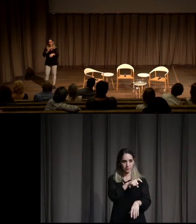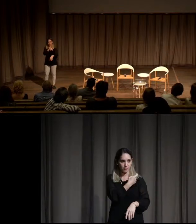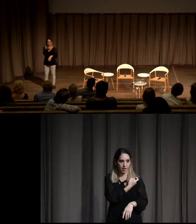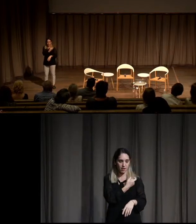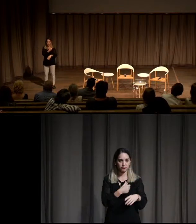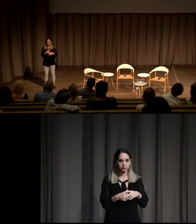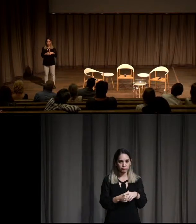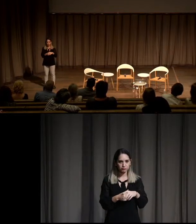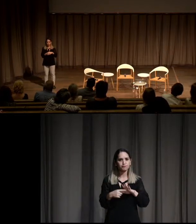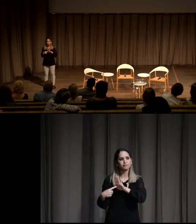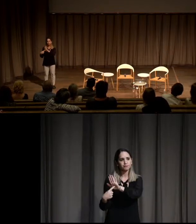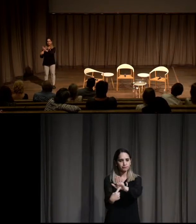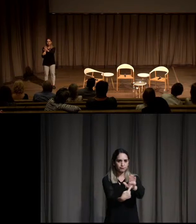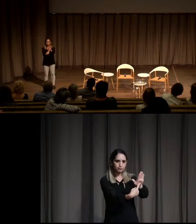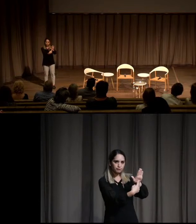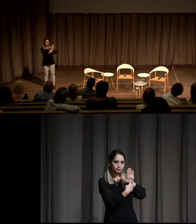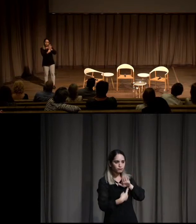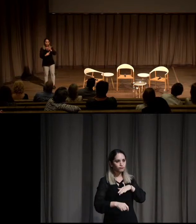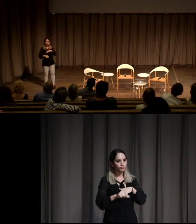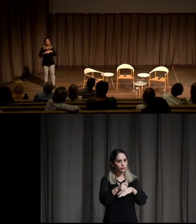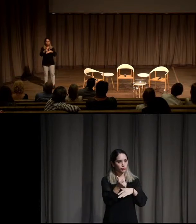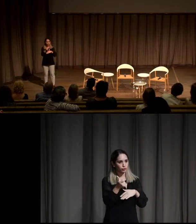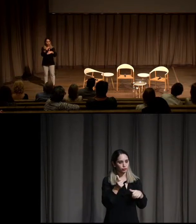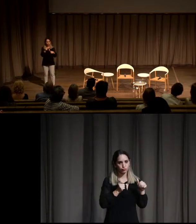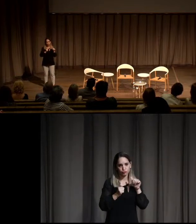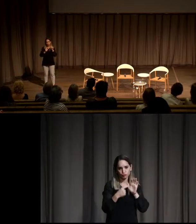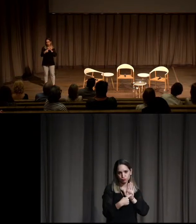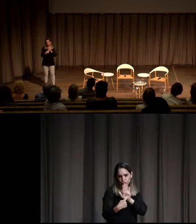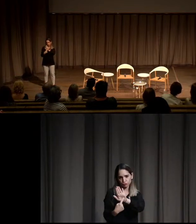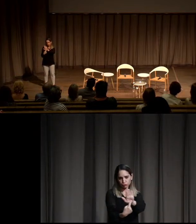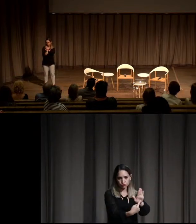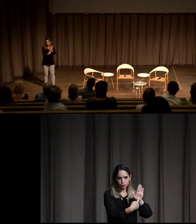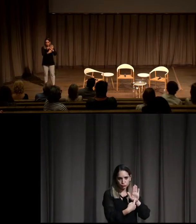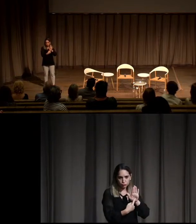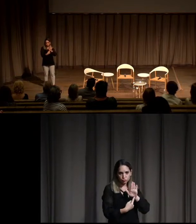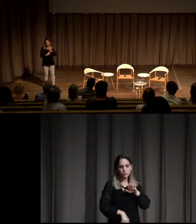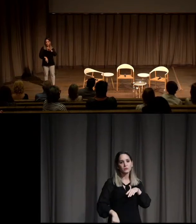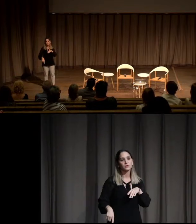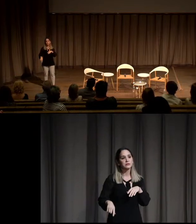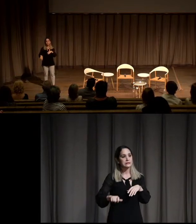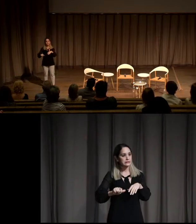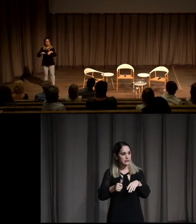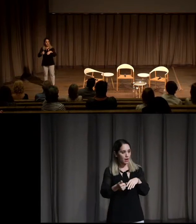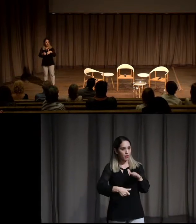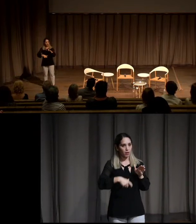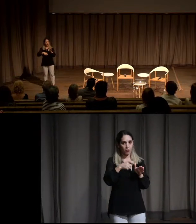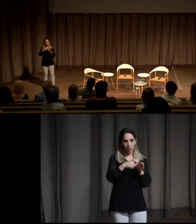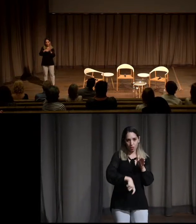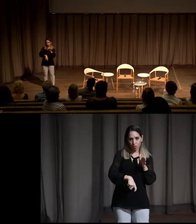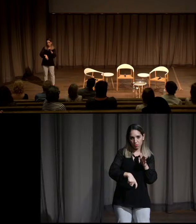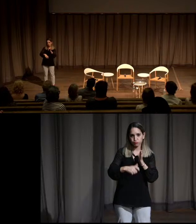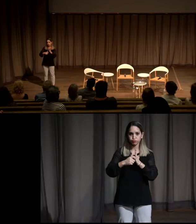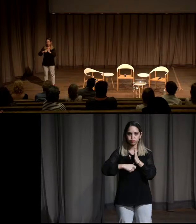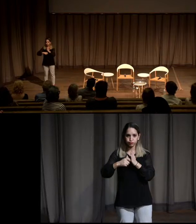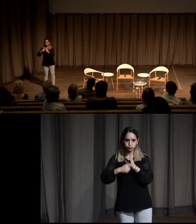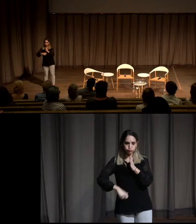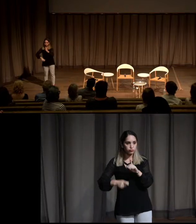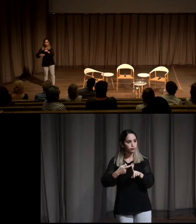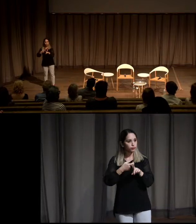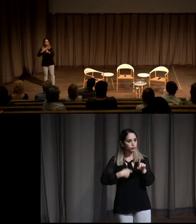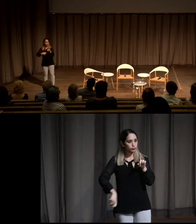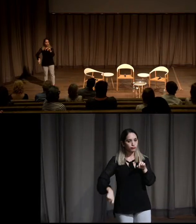over 10 group shows and solo exhibitions, edited 5 catalogs, and published numerous essays on Spanish and Latin American